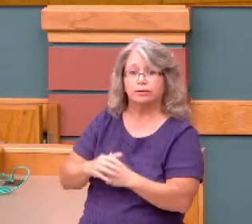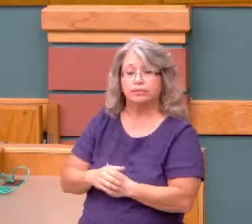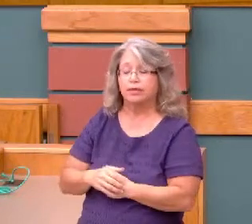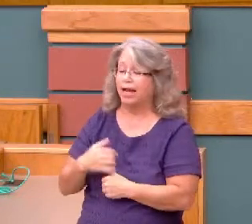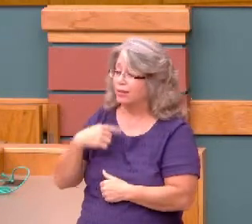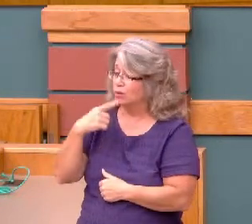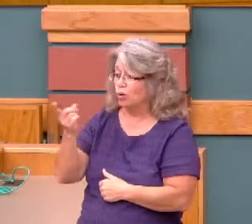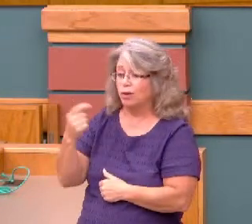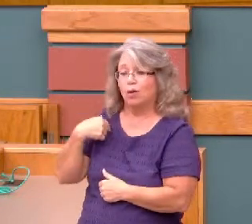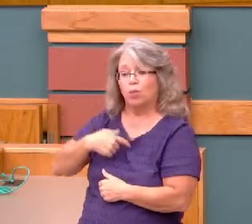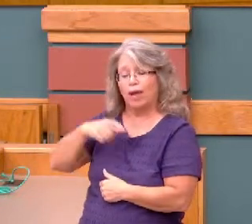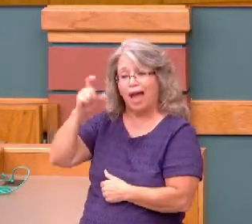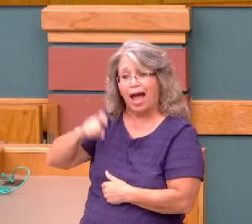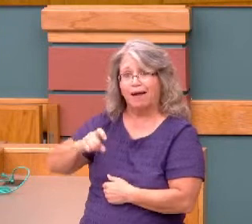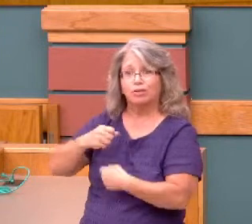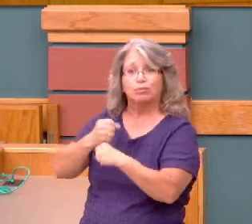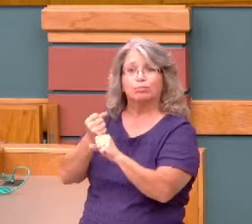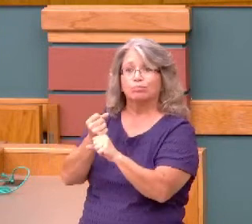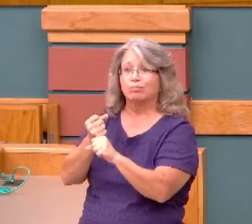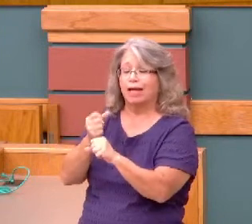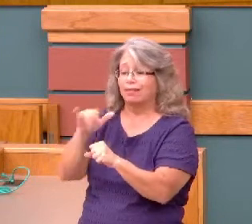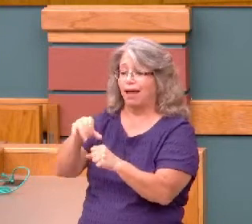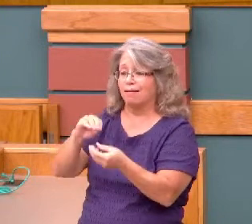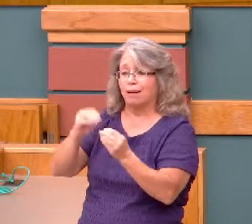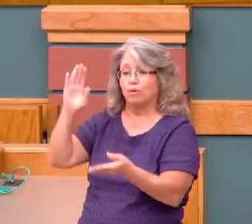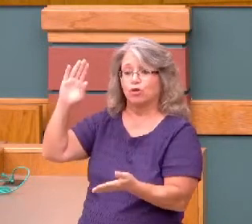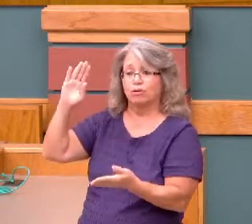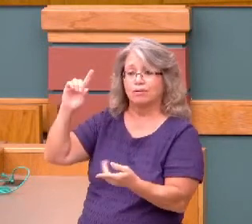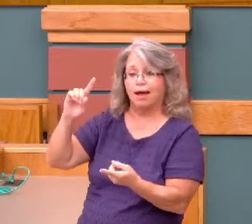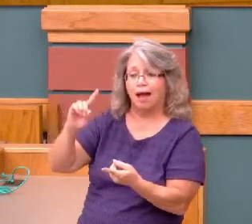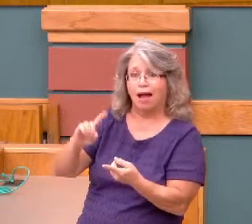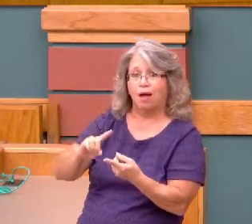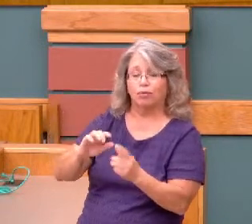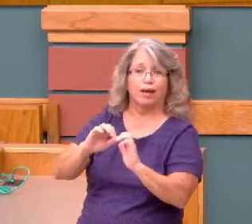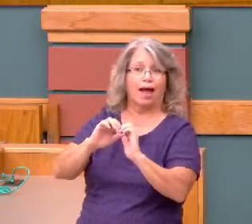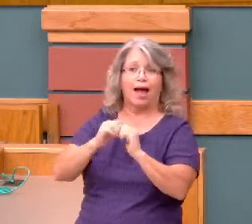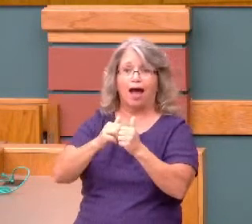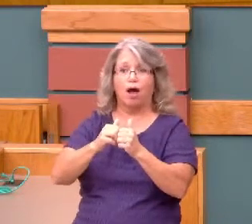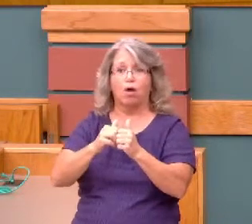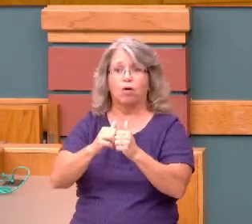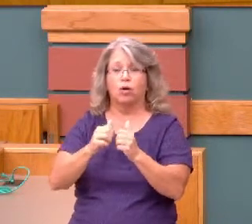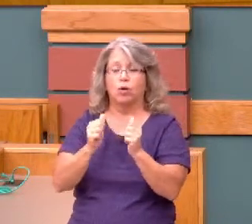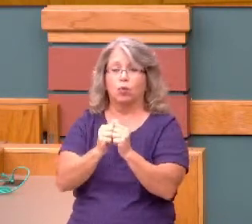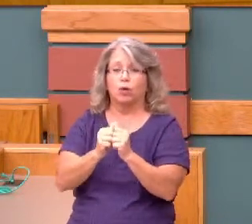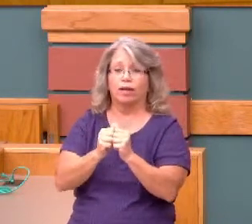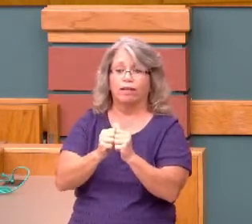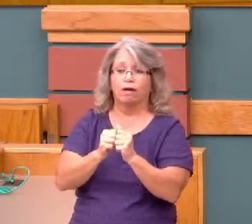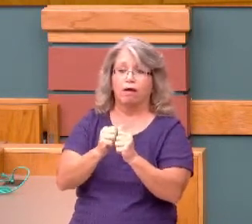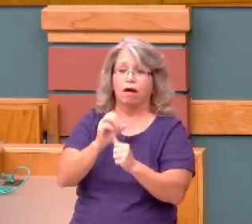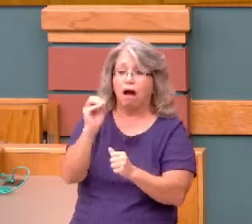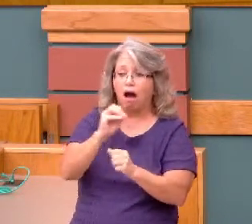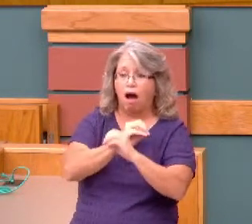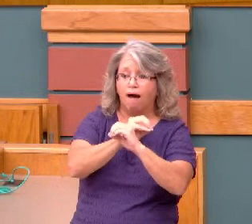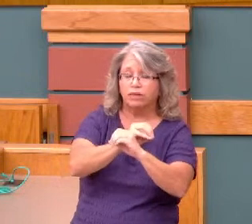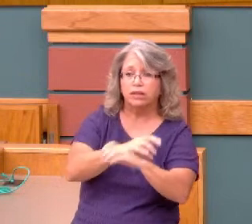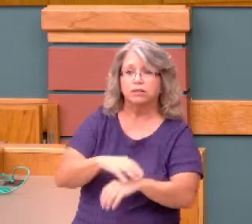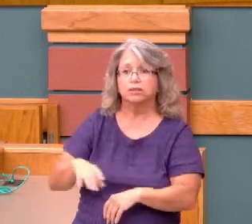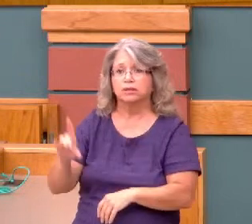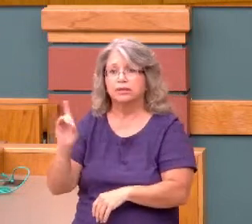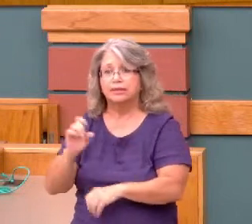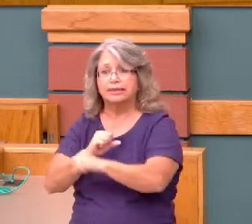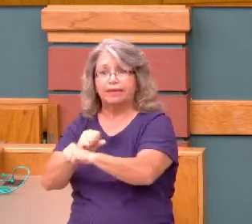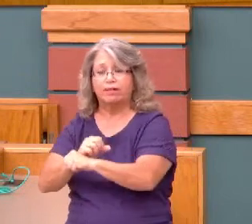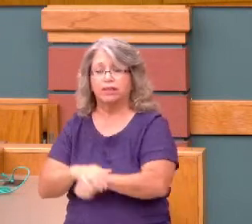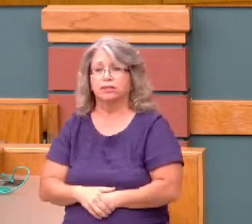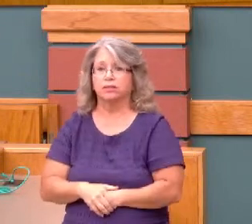them. The way we drive it down is this offense and defense. And the getting vaccinated message that your mayor